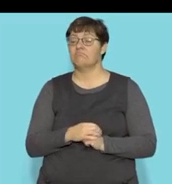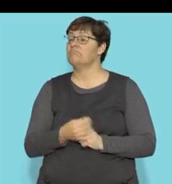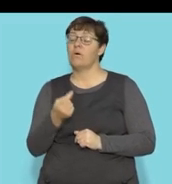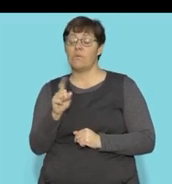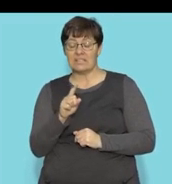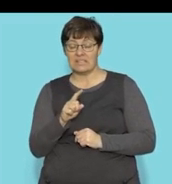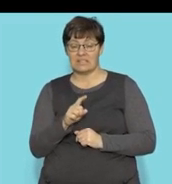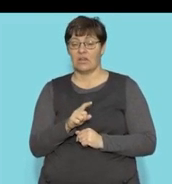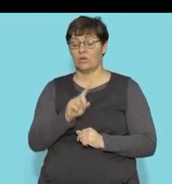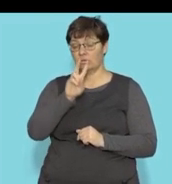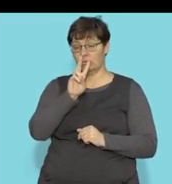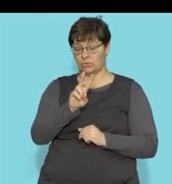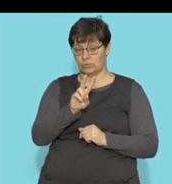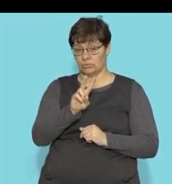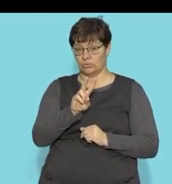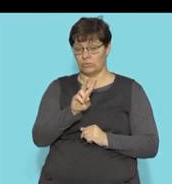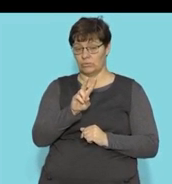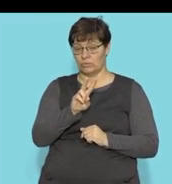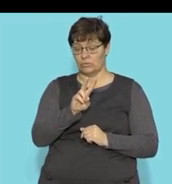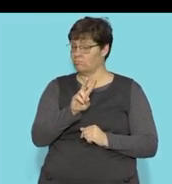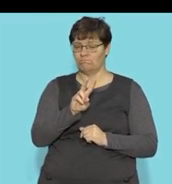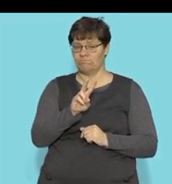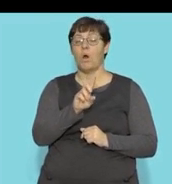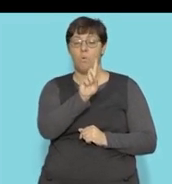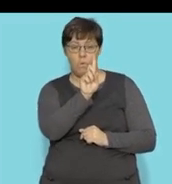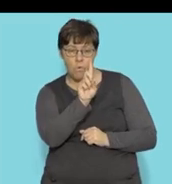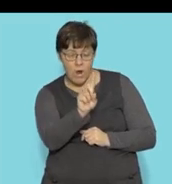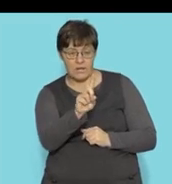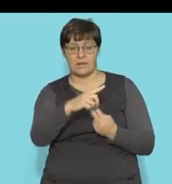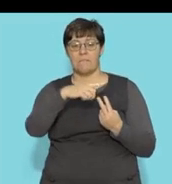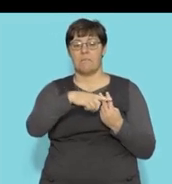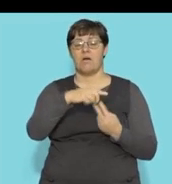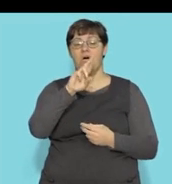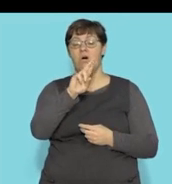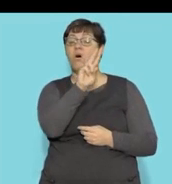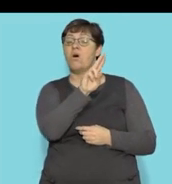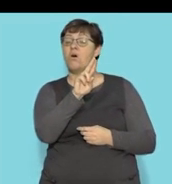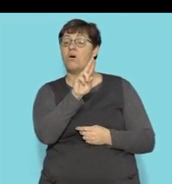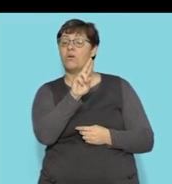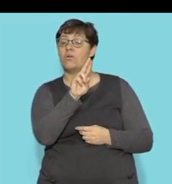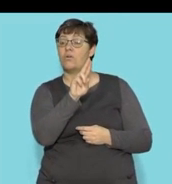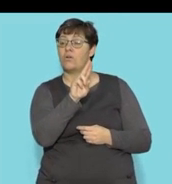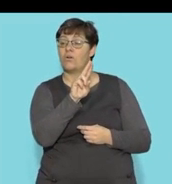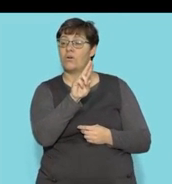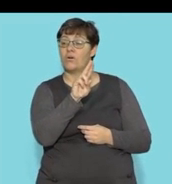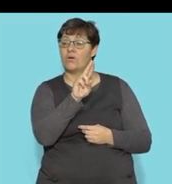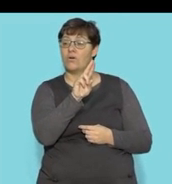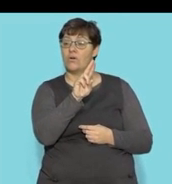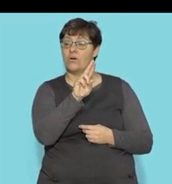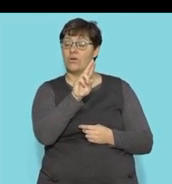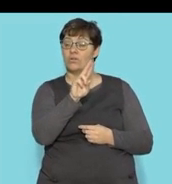is going to be equal to only 1 pi r squared h, because I only have